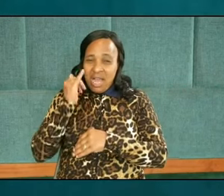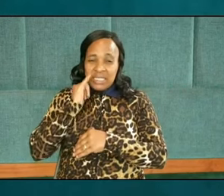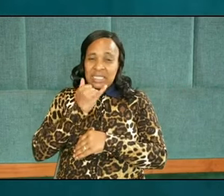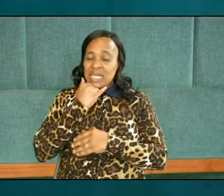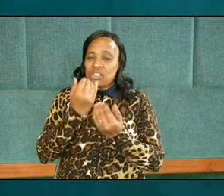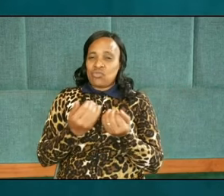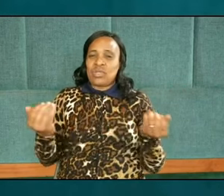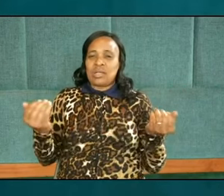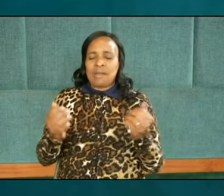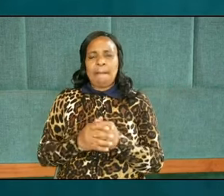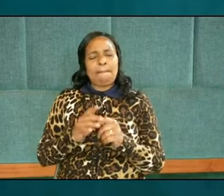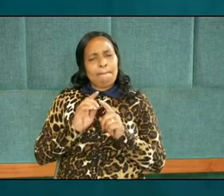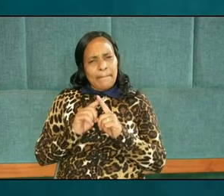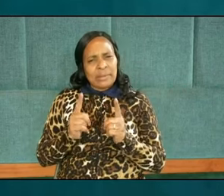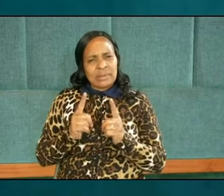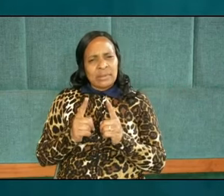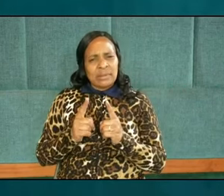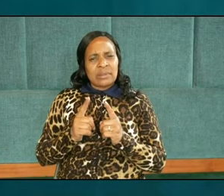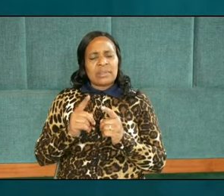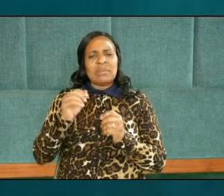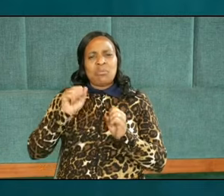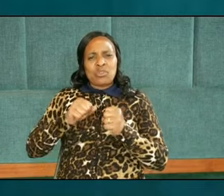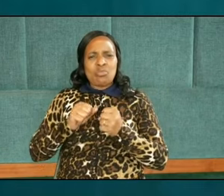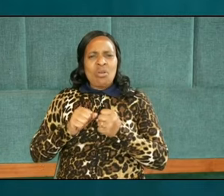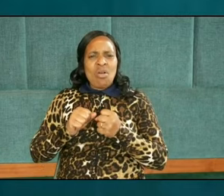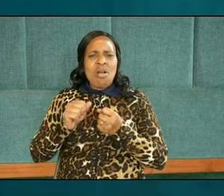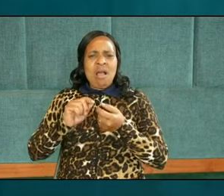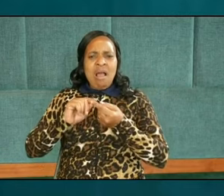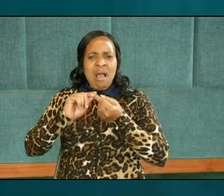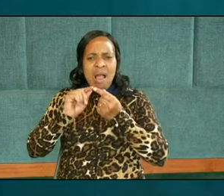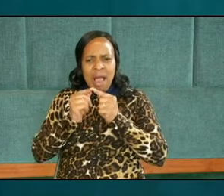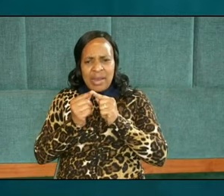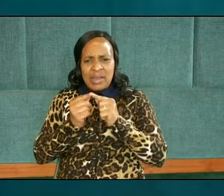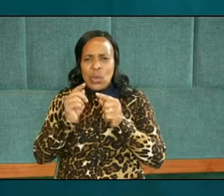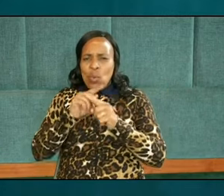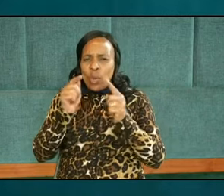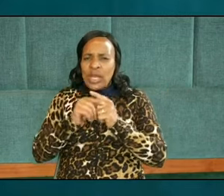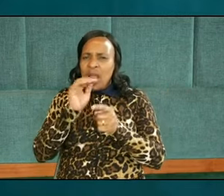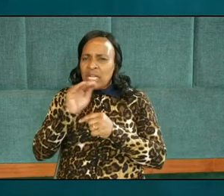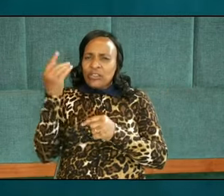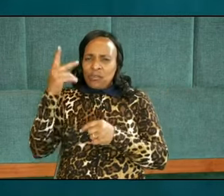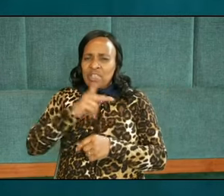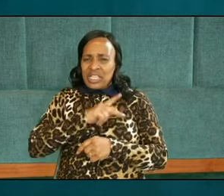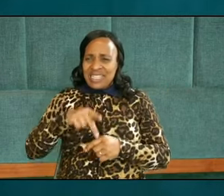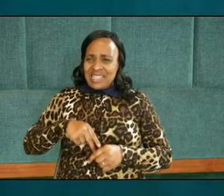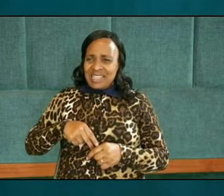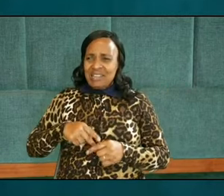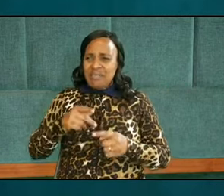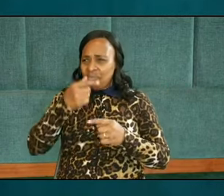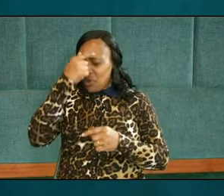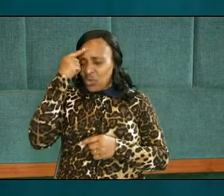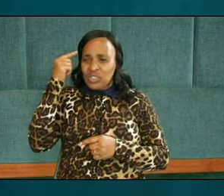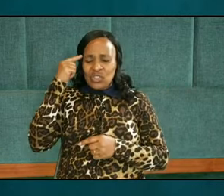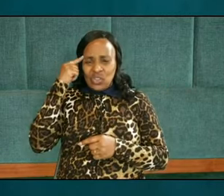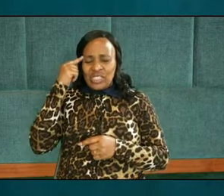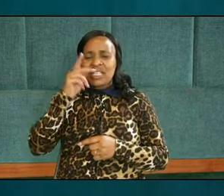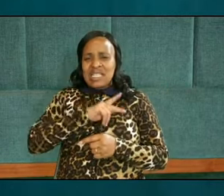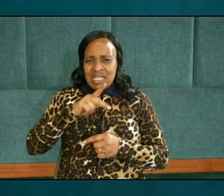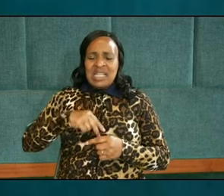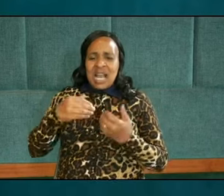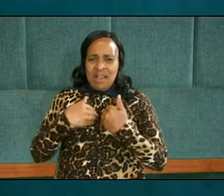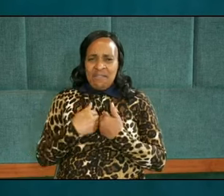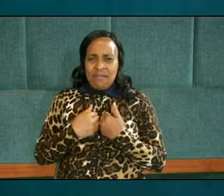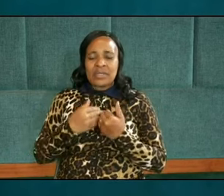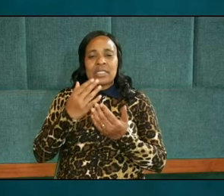And he was actually hurt when they asked for a king, because he thought he was their king. So sometimes we